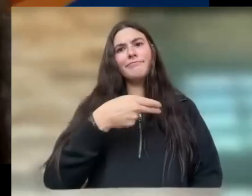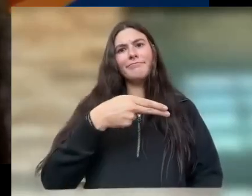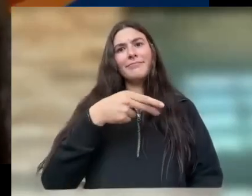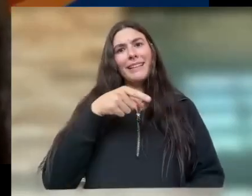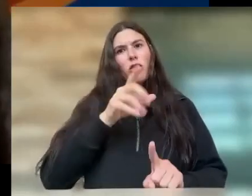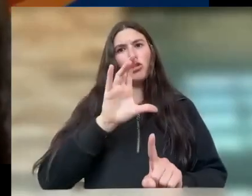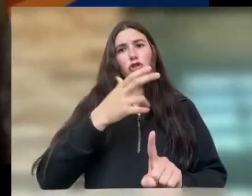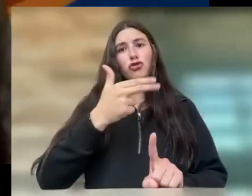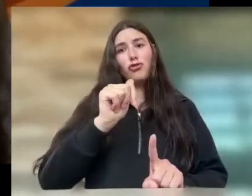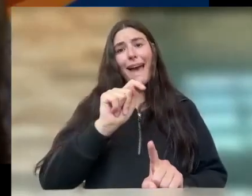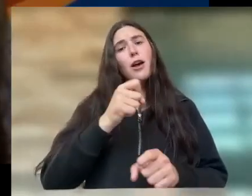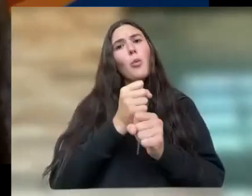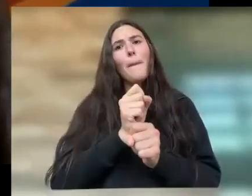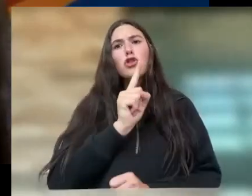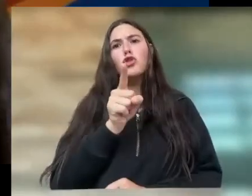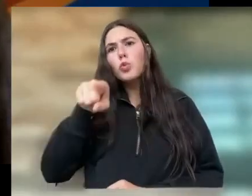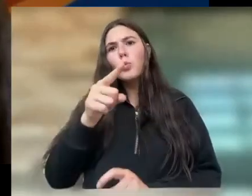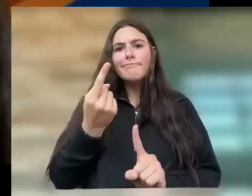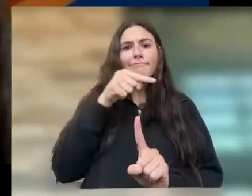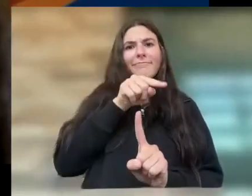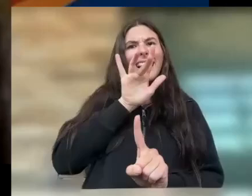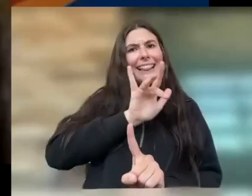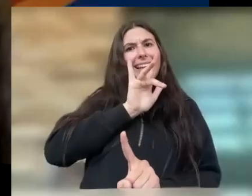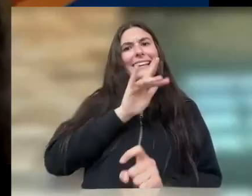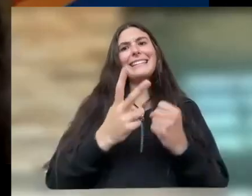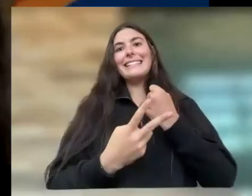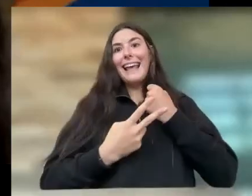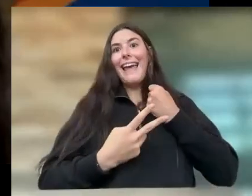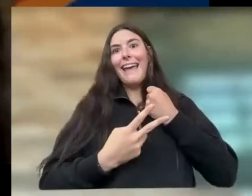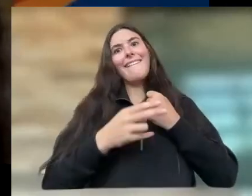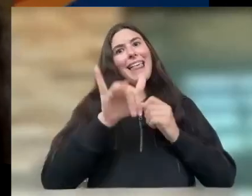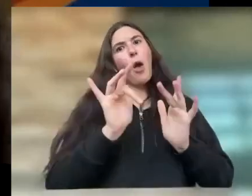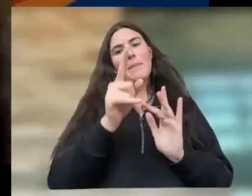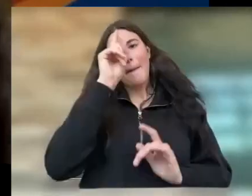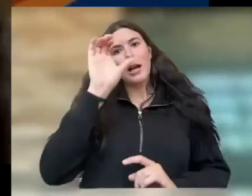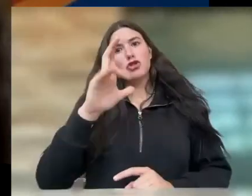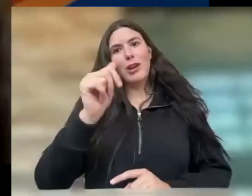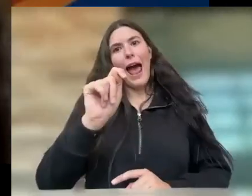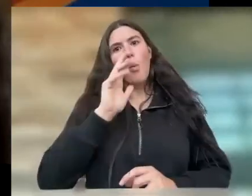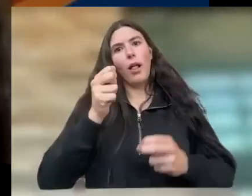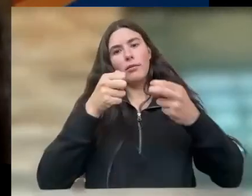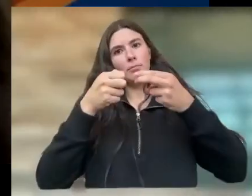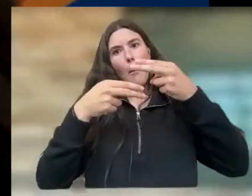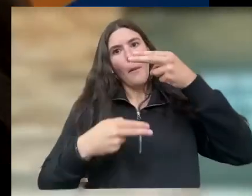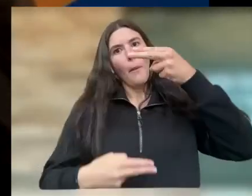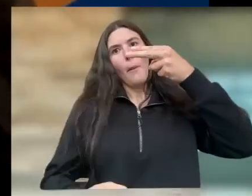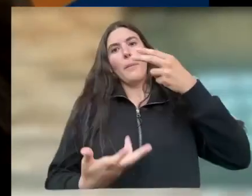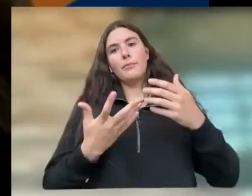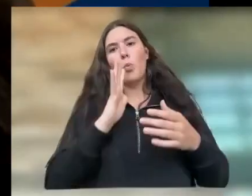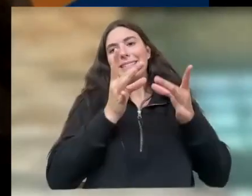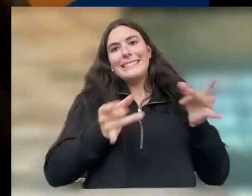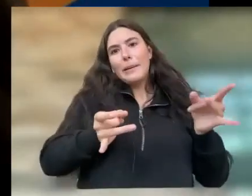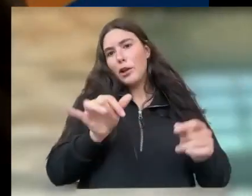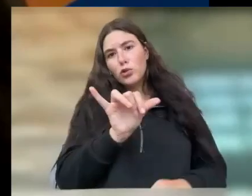yes, make sure you click on it and you save the website because the chat will disappear soon as we close the